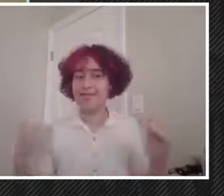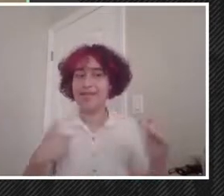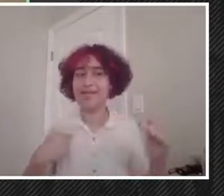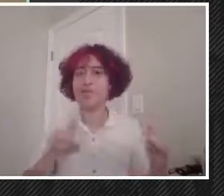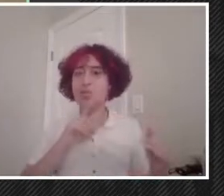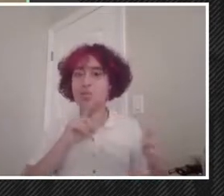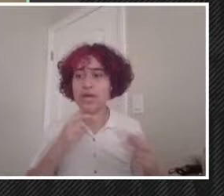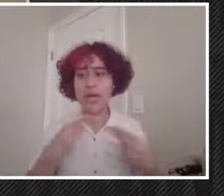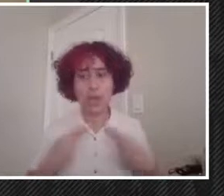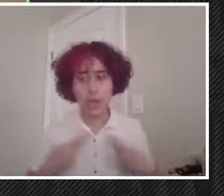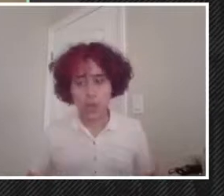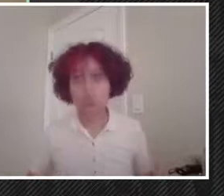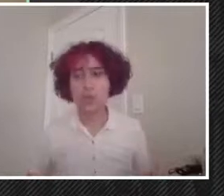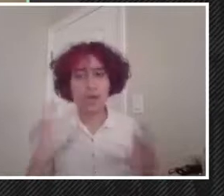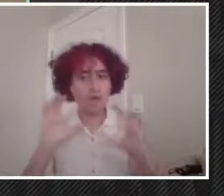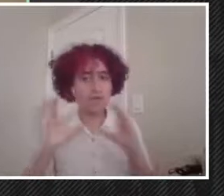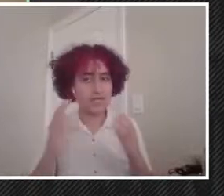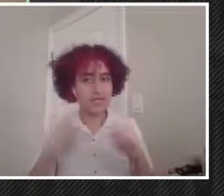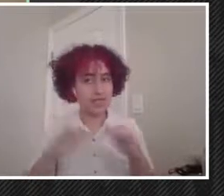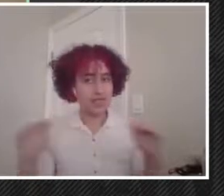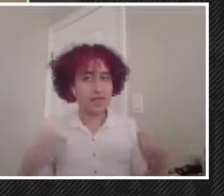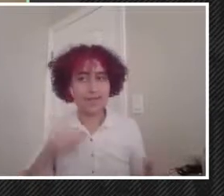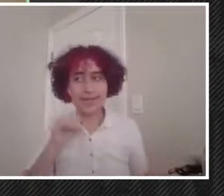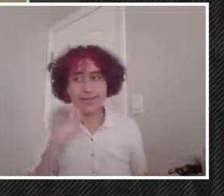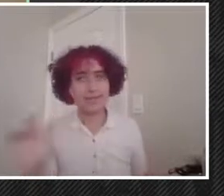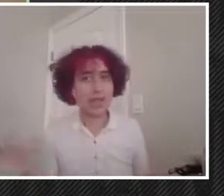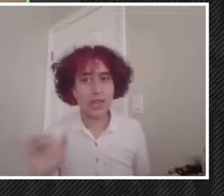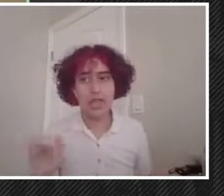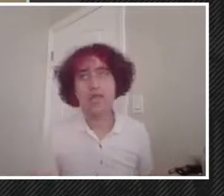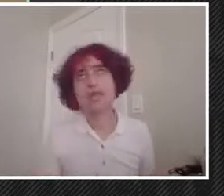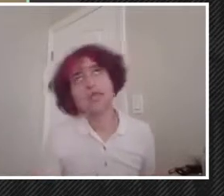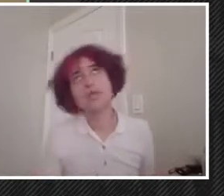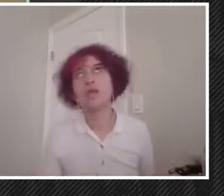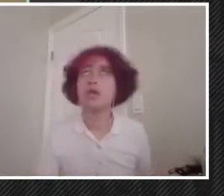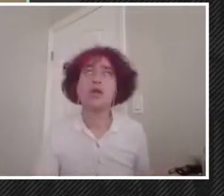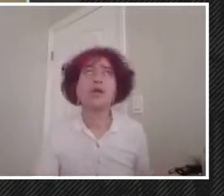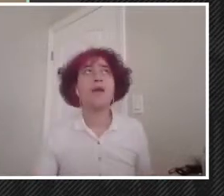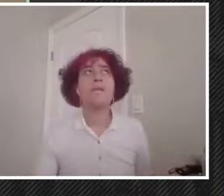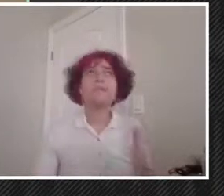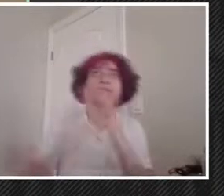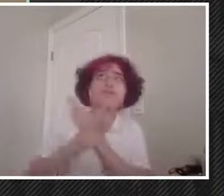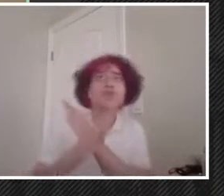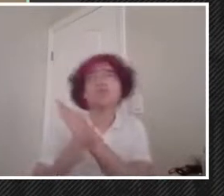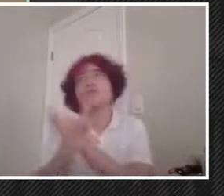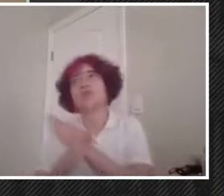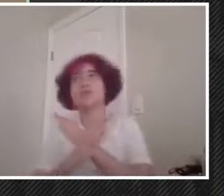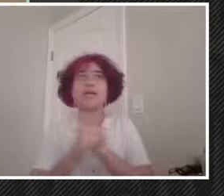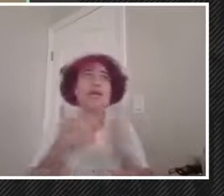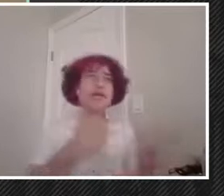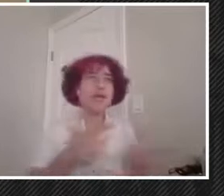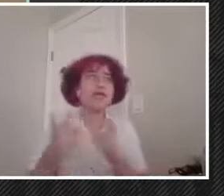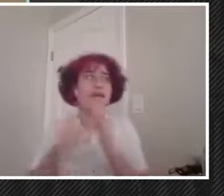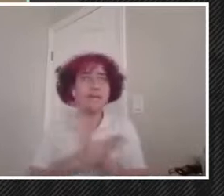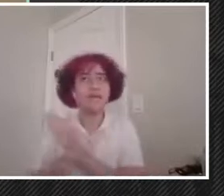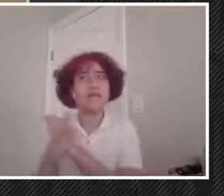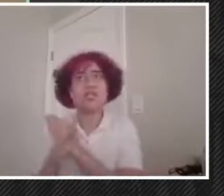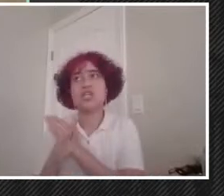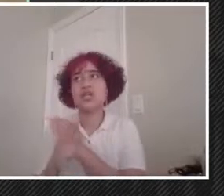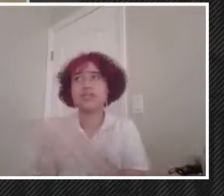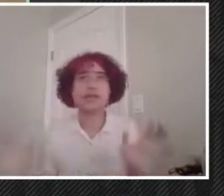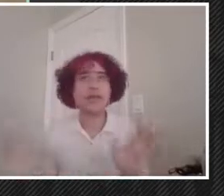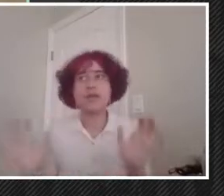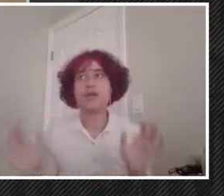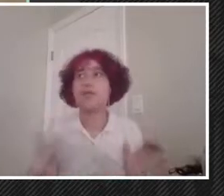like gun violence prevention campaign that is constantly happening, where we're talking about all those other forces that fuel